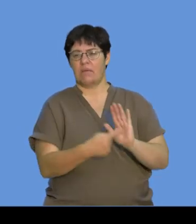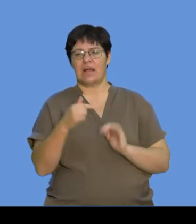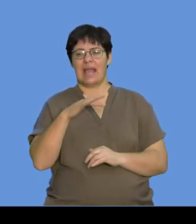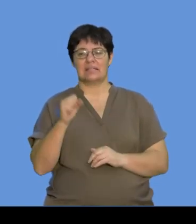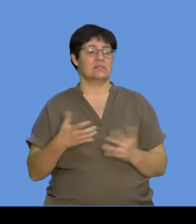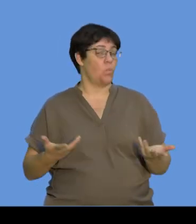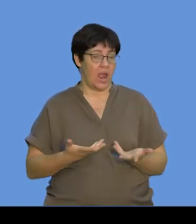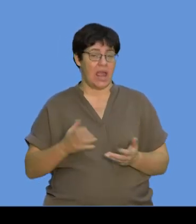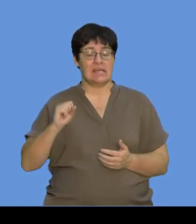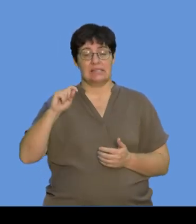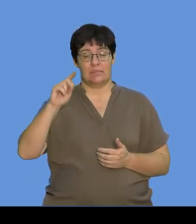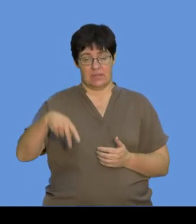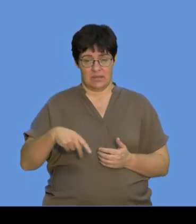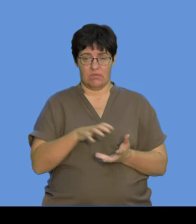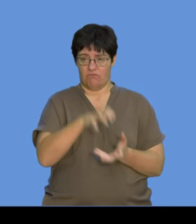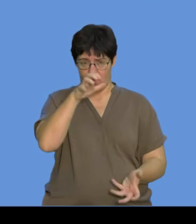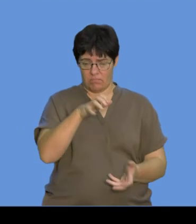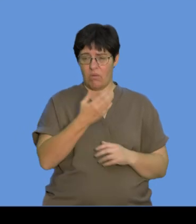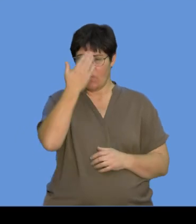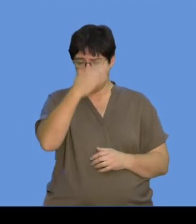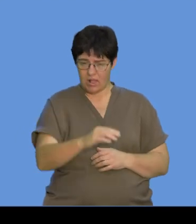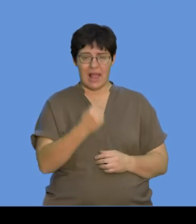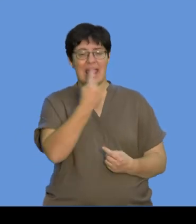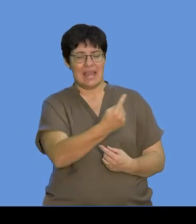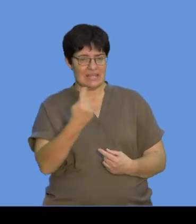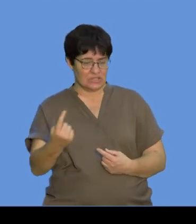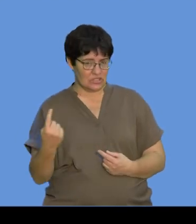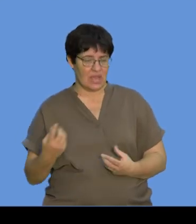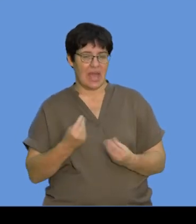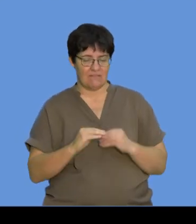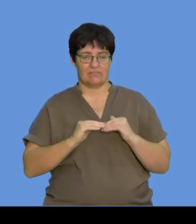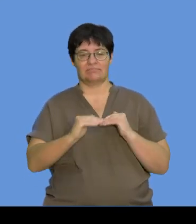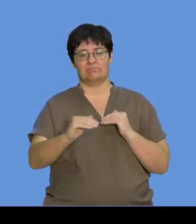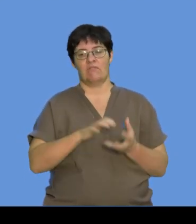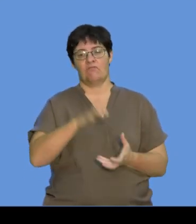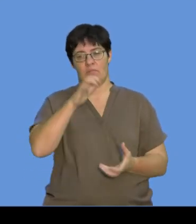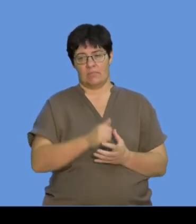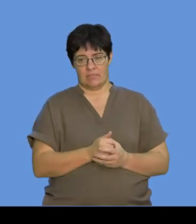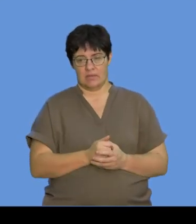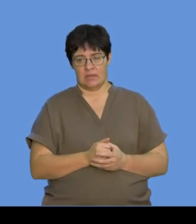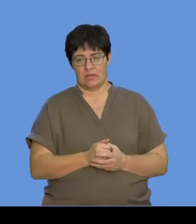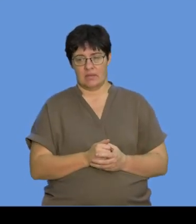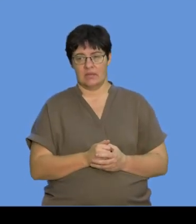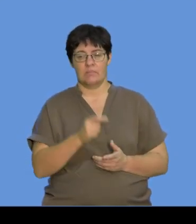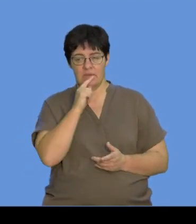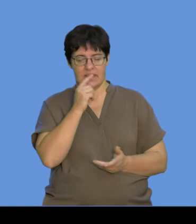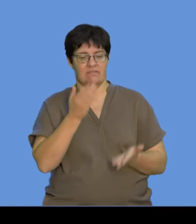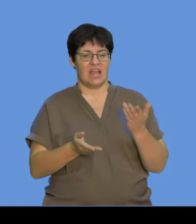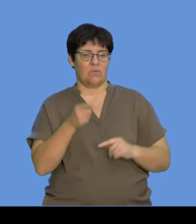is the volume, knowing that each mole occupies a constant volume, then it takes us to this equation which